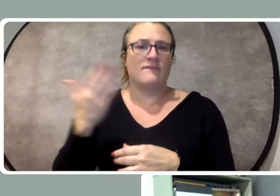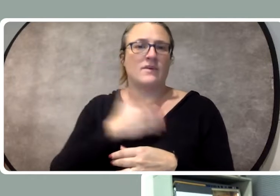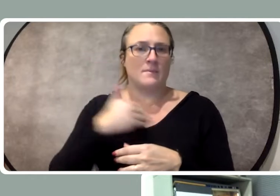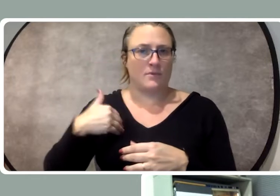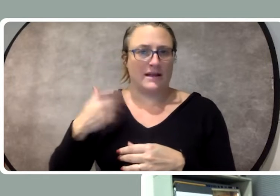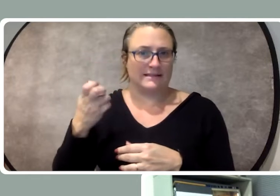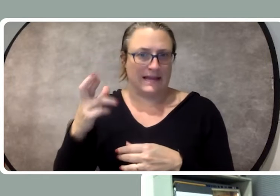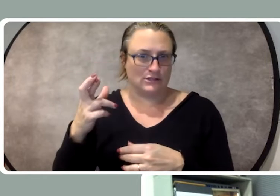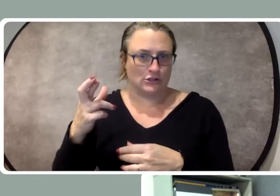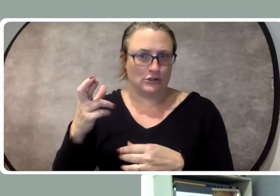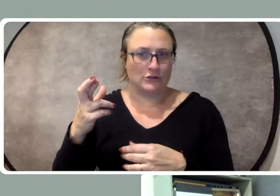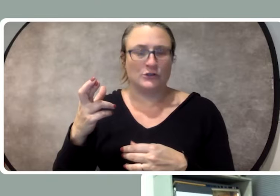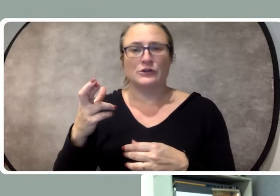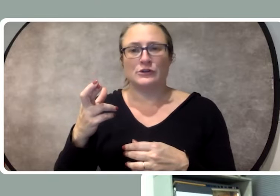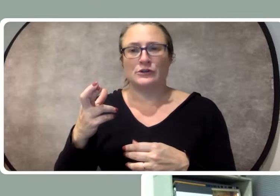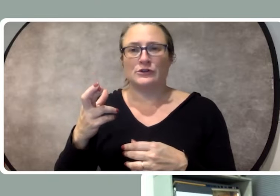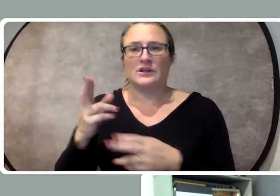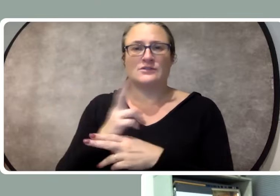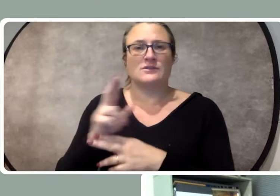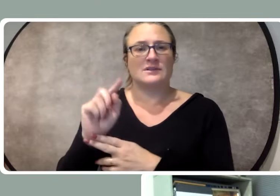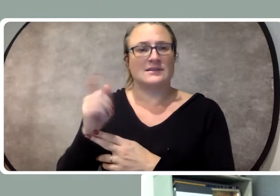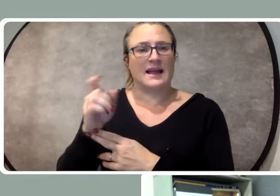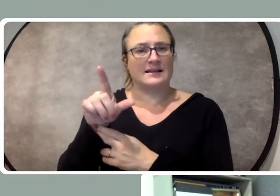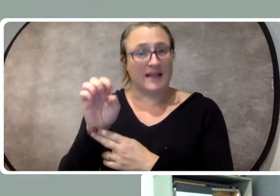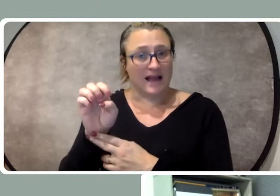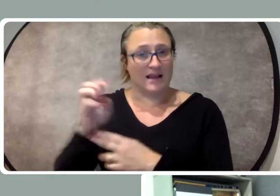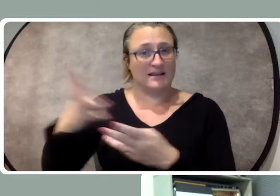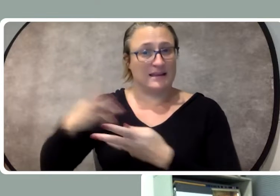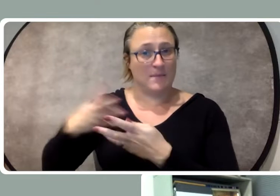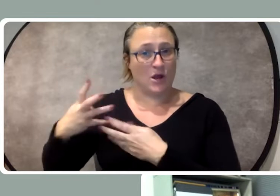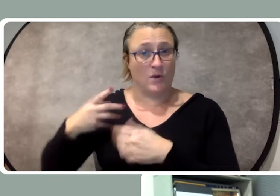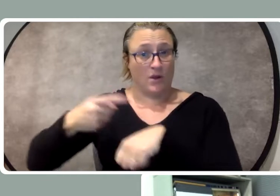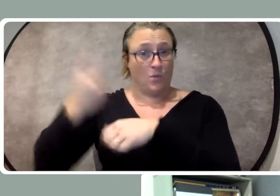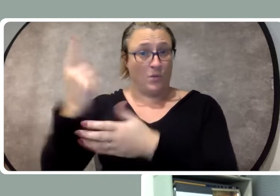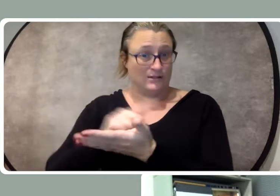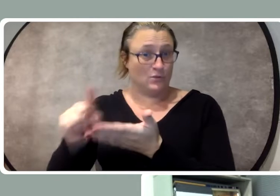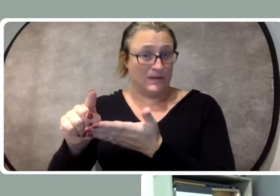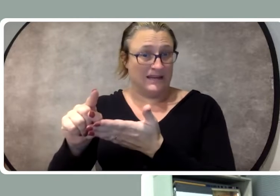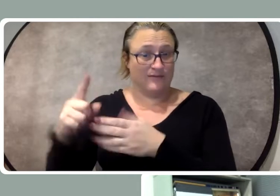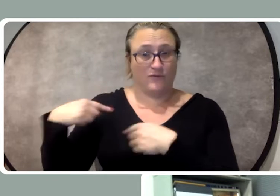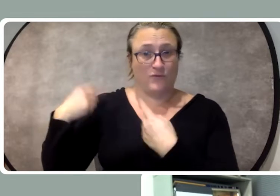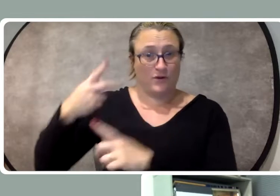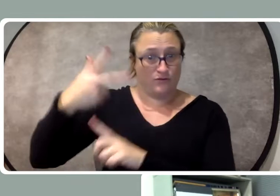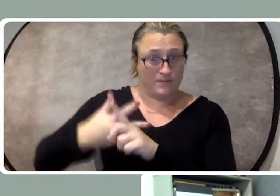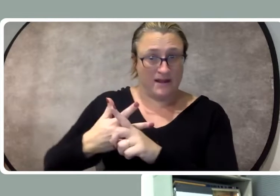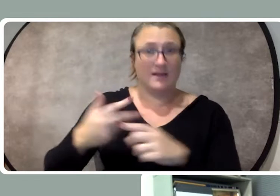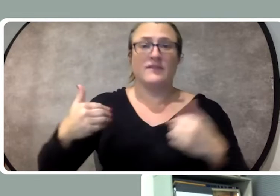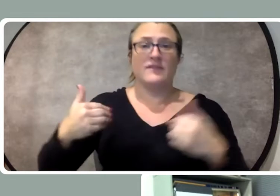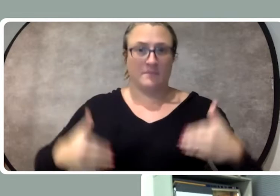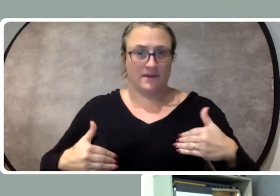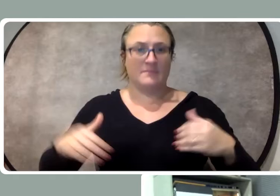is taking Taxol chemotherapy once a week for the past 3 months, and then has had a pathological complete